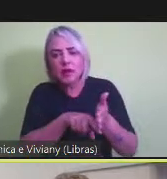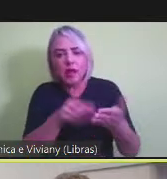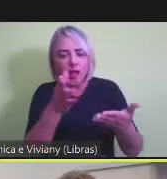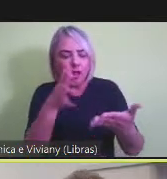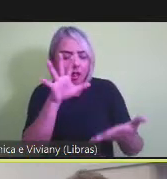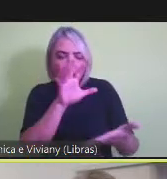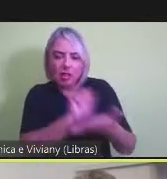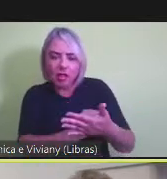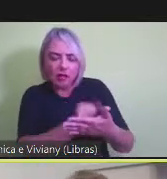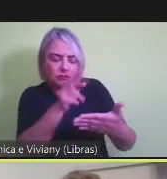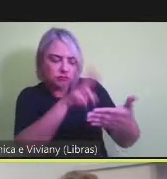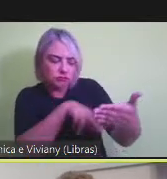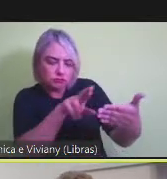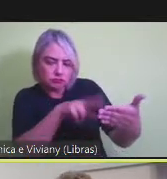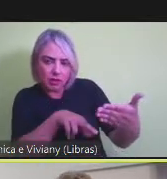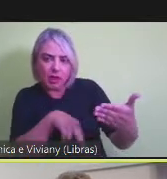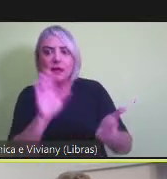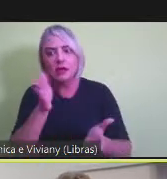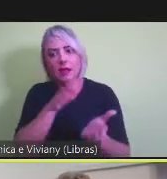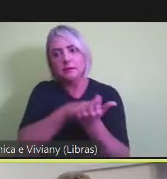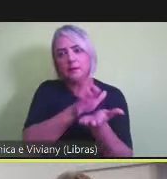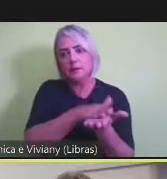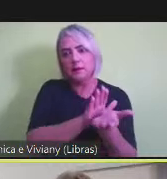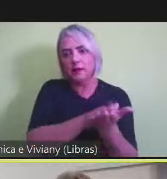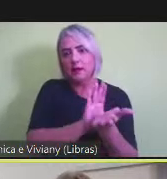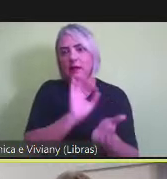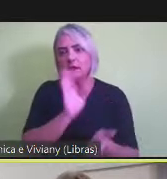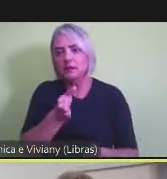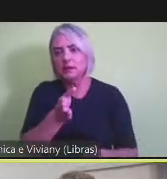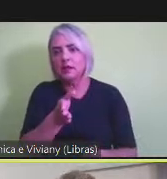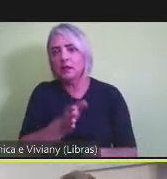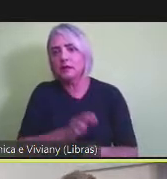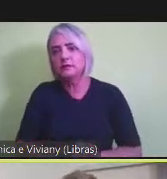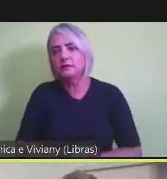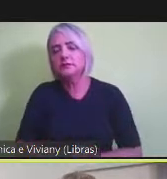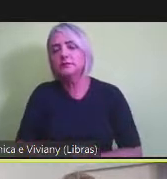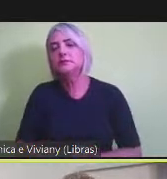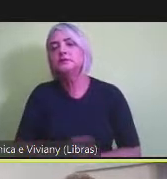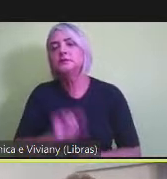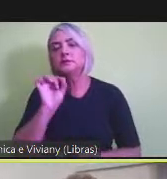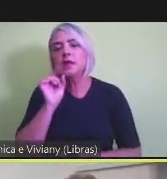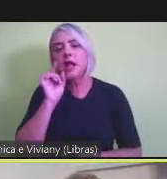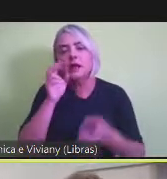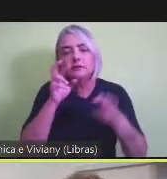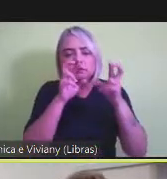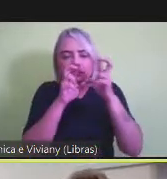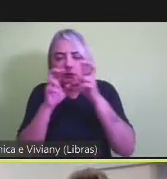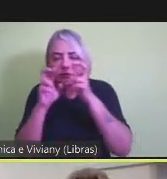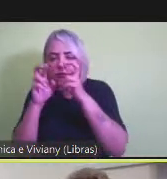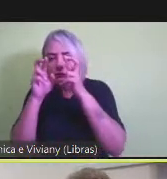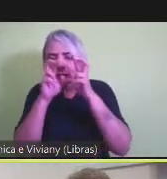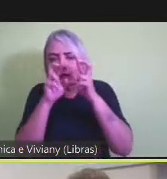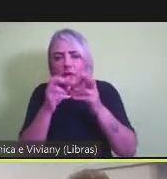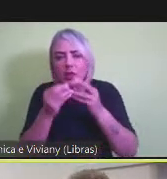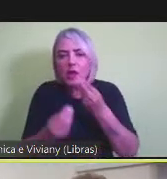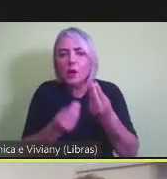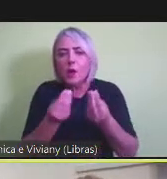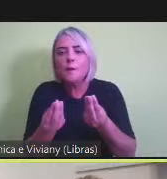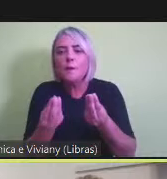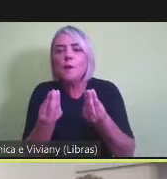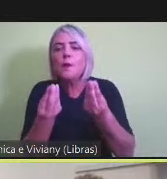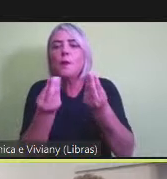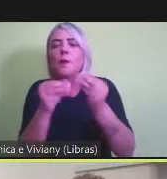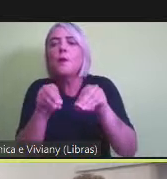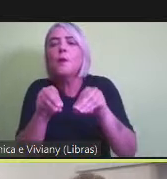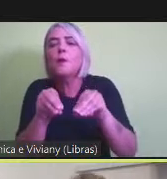produced a study, a revision of an scope which is public, a review in the scope in which she investigated how